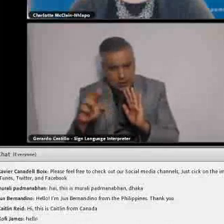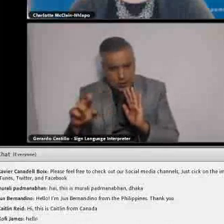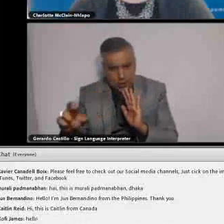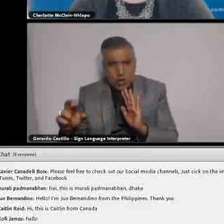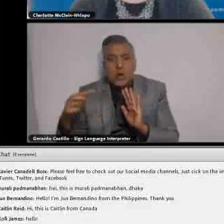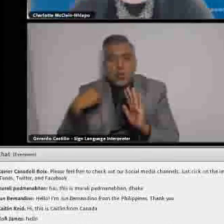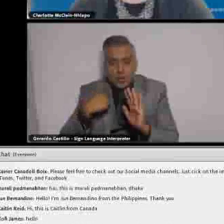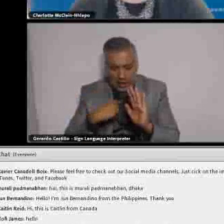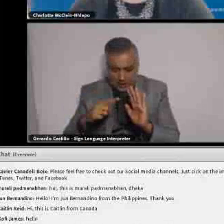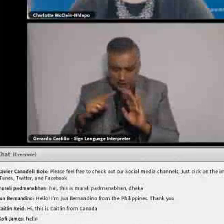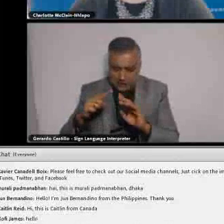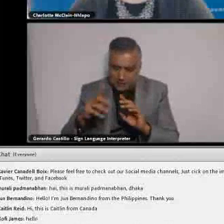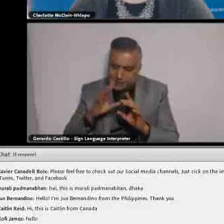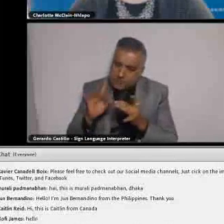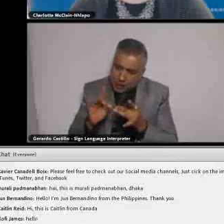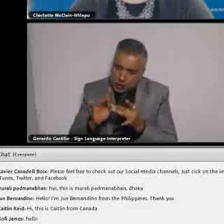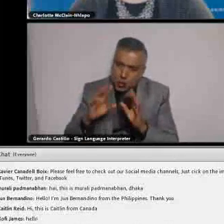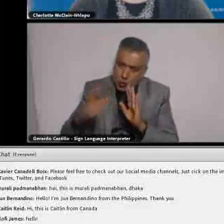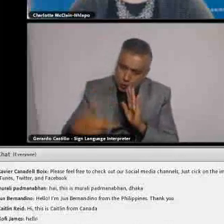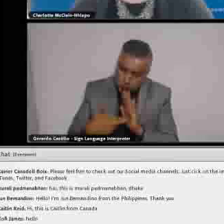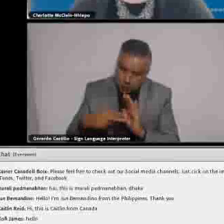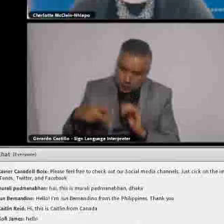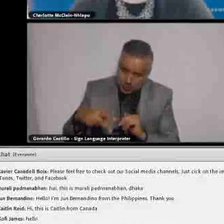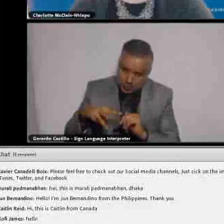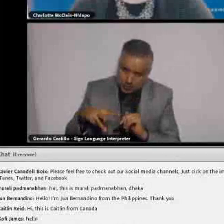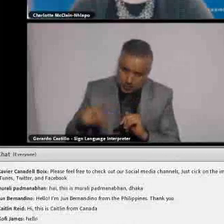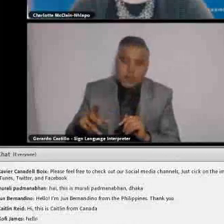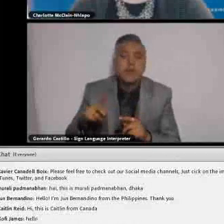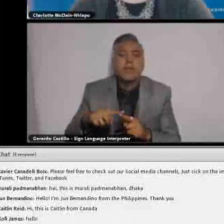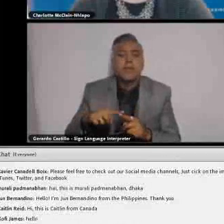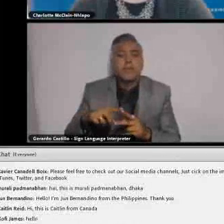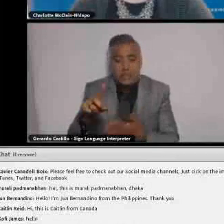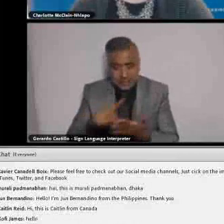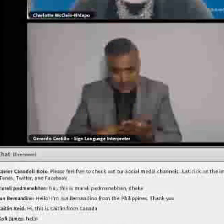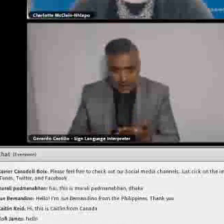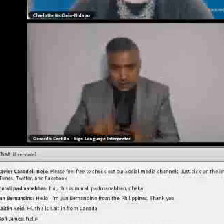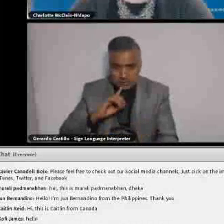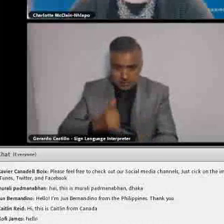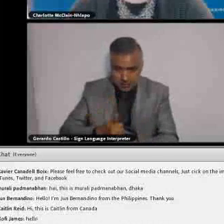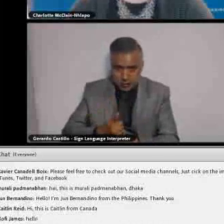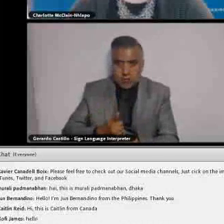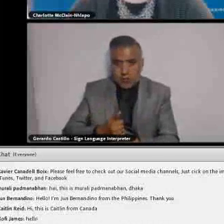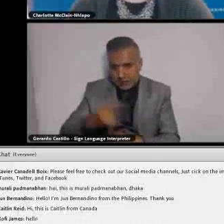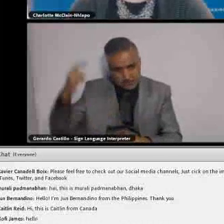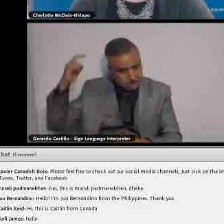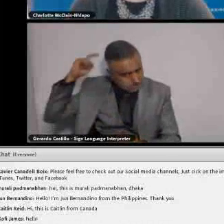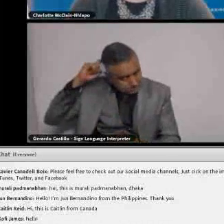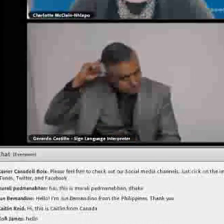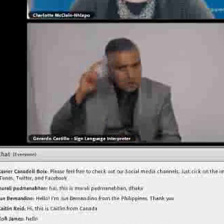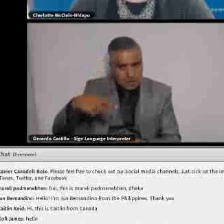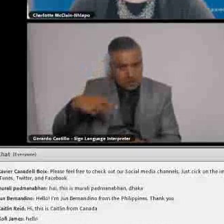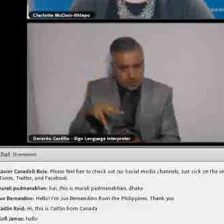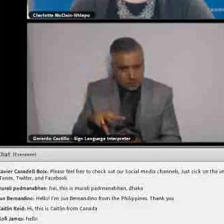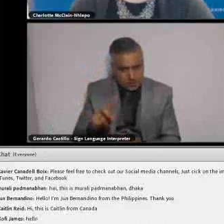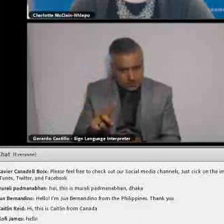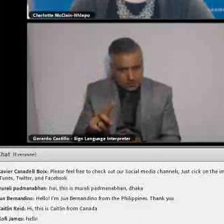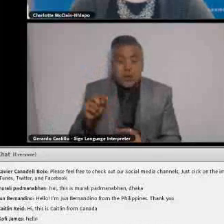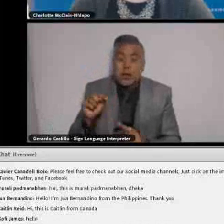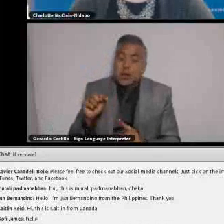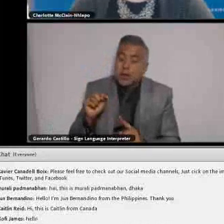of persons with disabilities in the design and implementation of disaster risk reduction policies. And that is due to